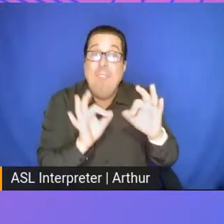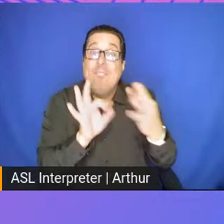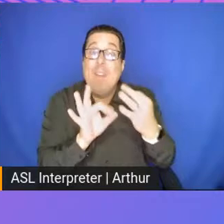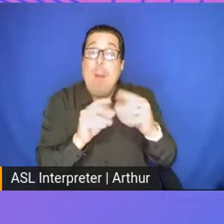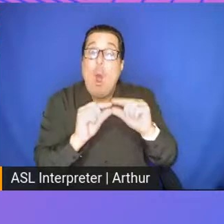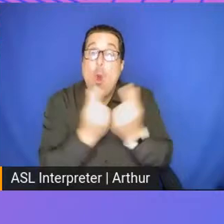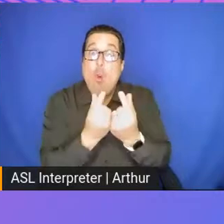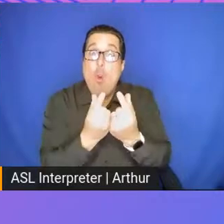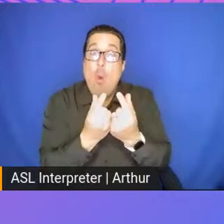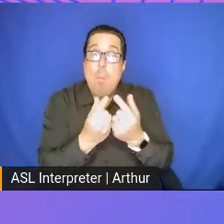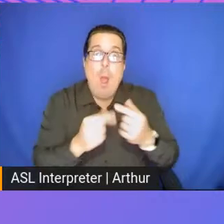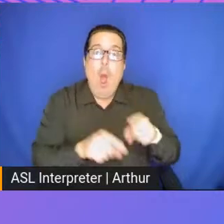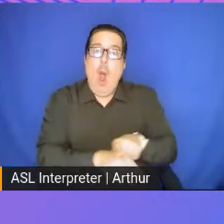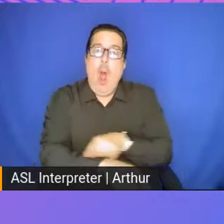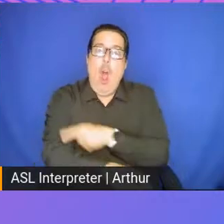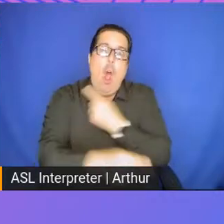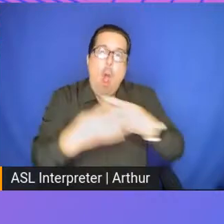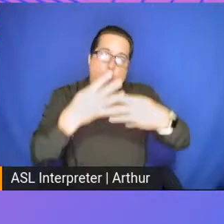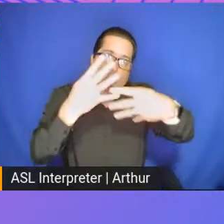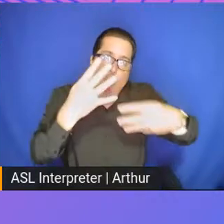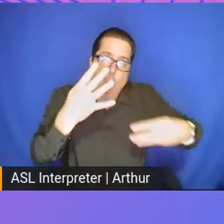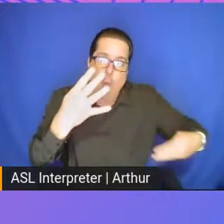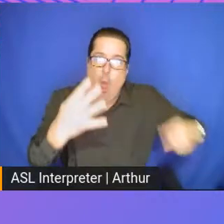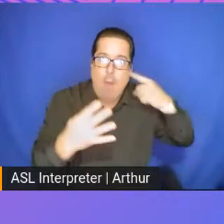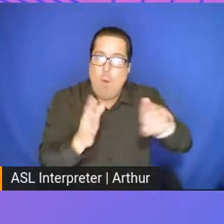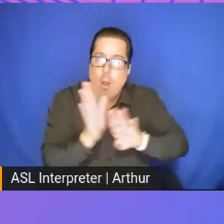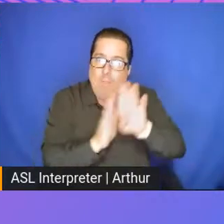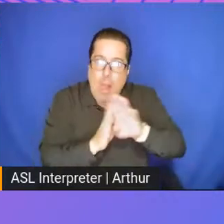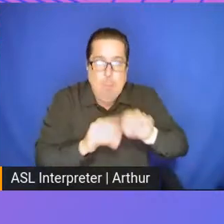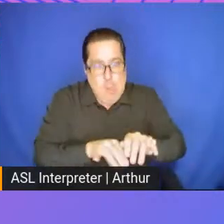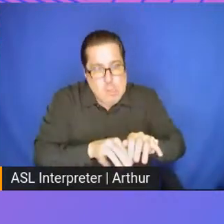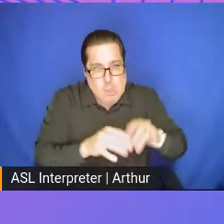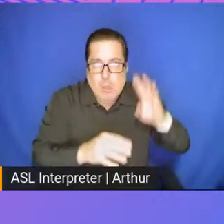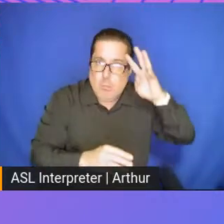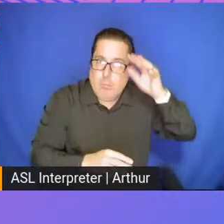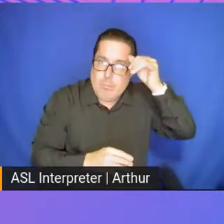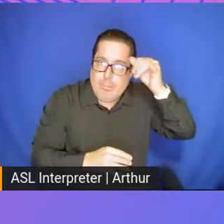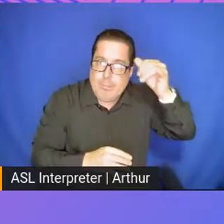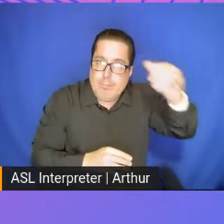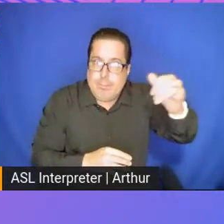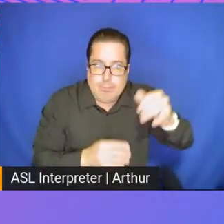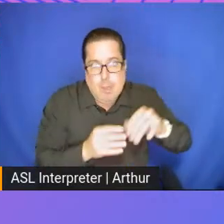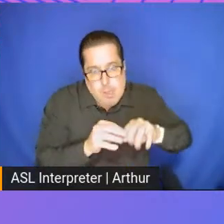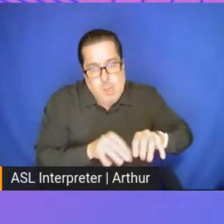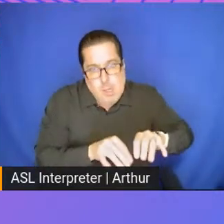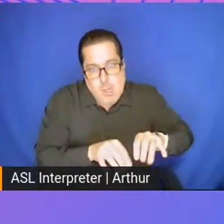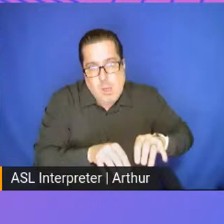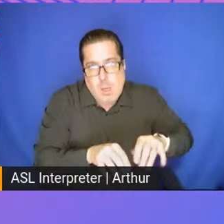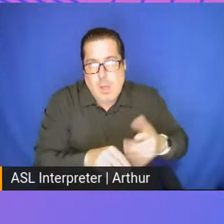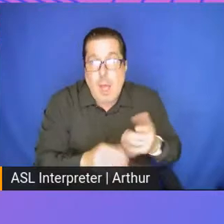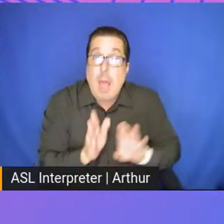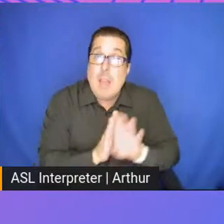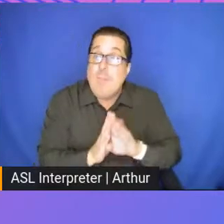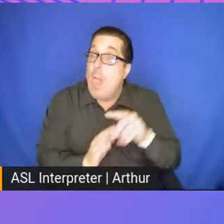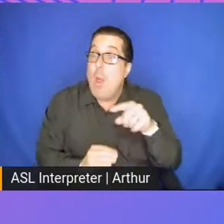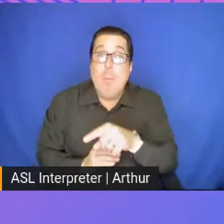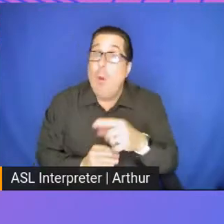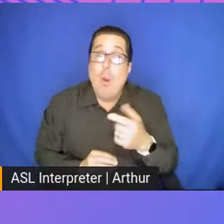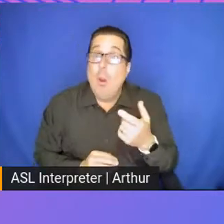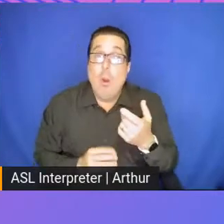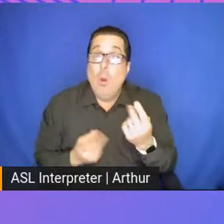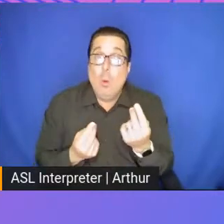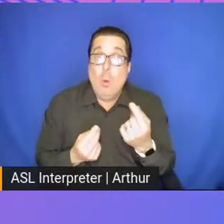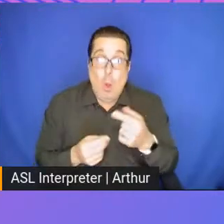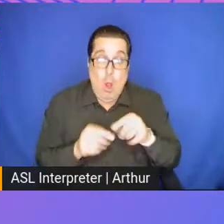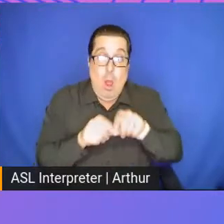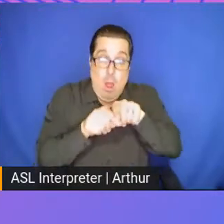for developers. And so this is kind of what the process looked like. You see, what happened there was developers would create a